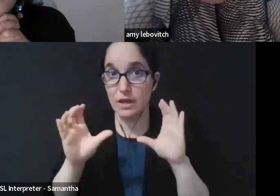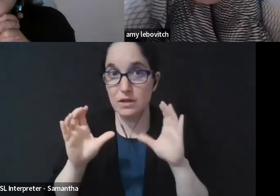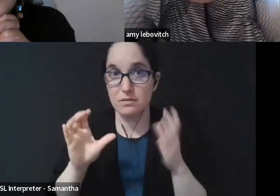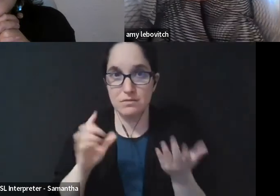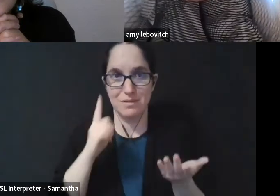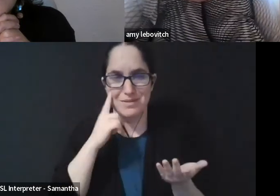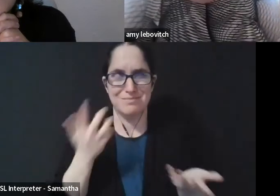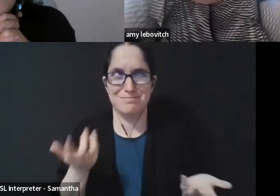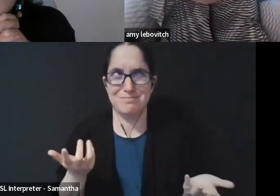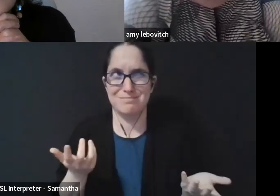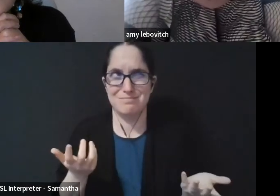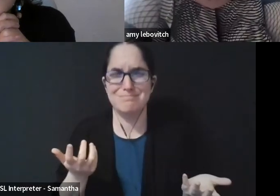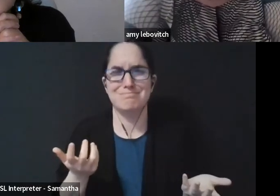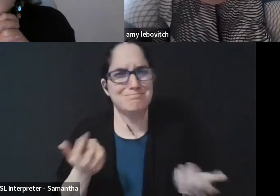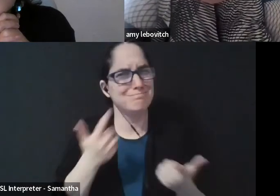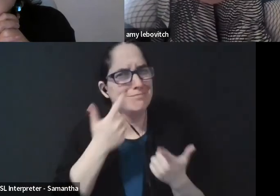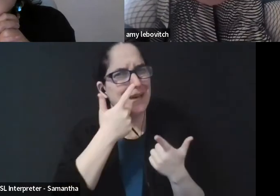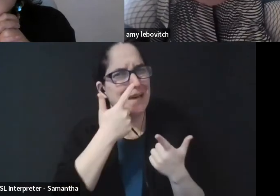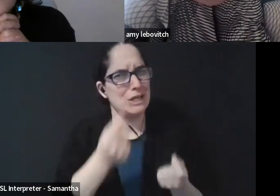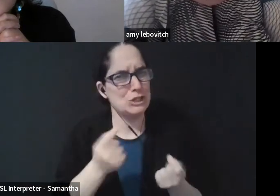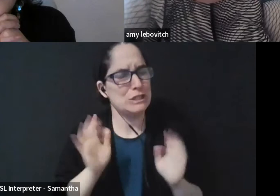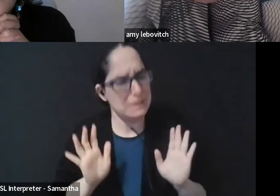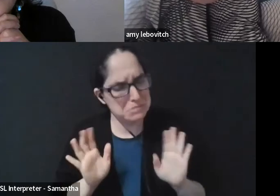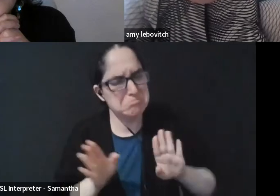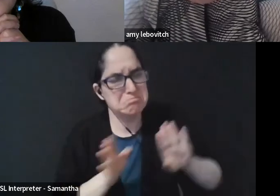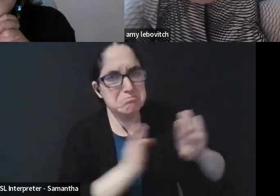is very interesting just on its own. And then